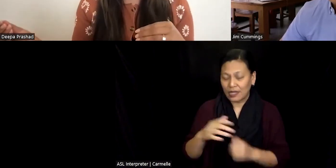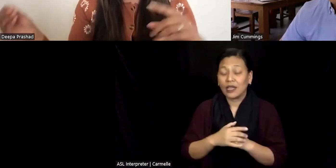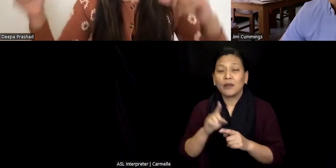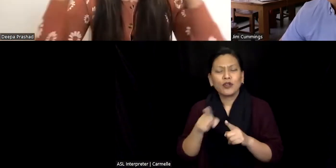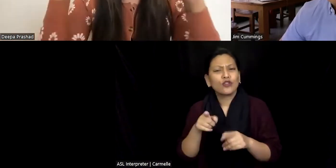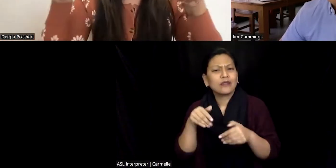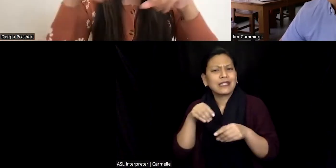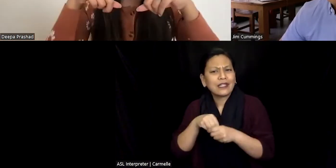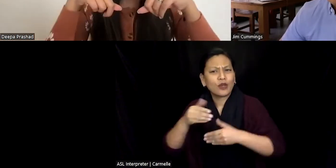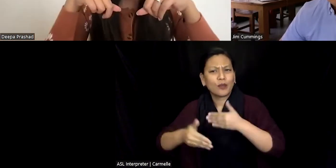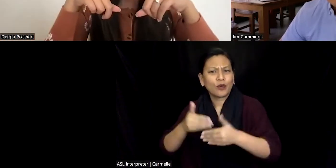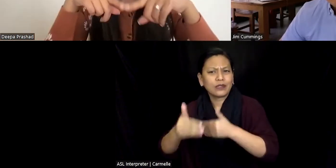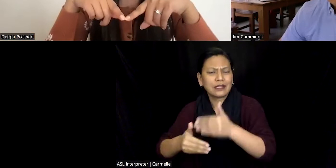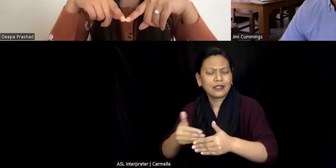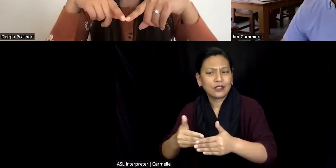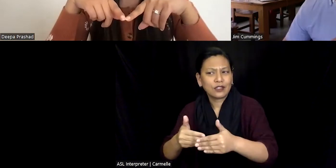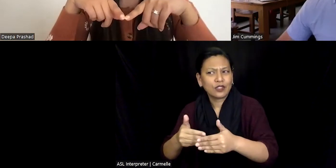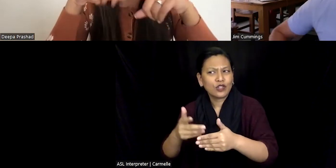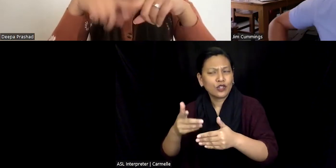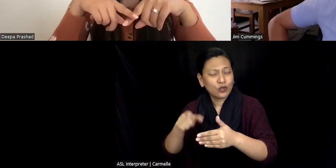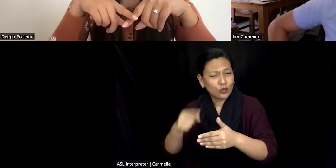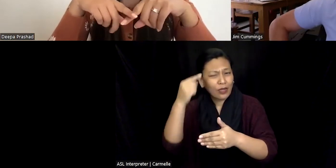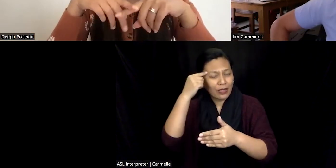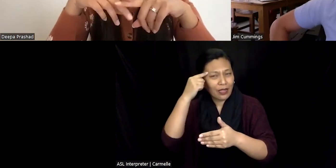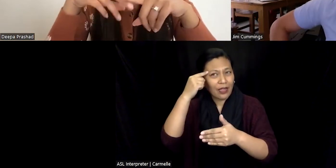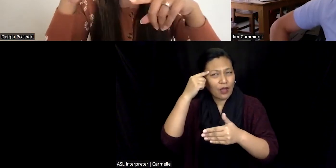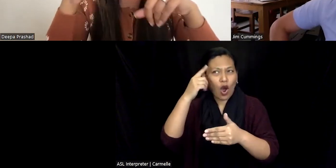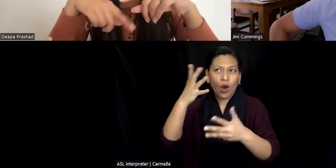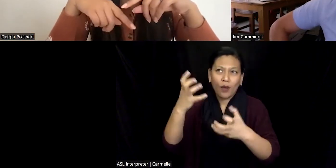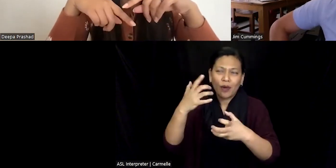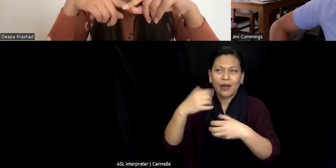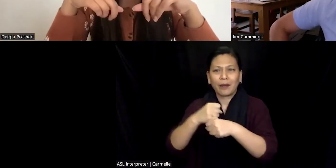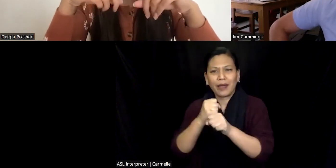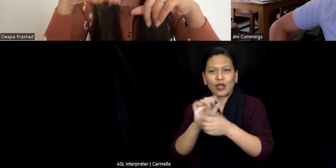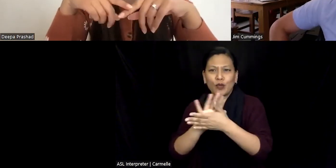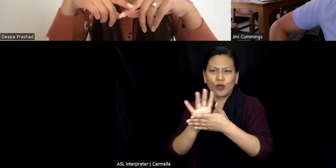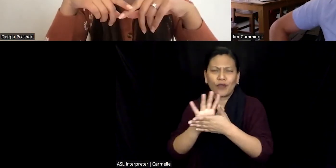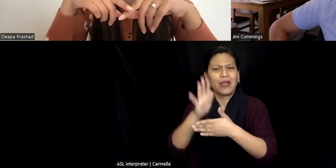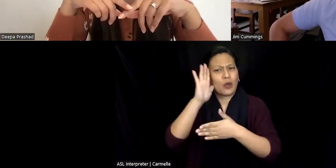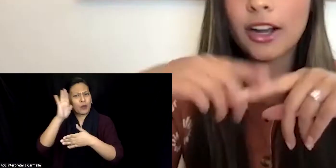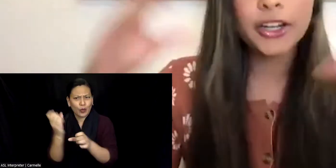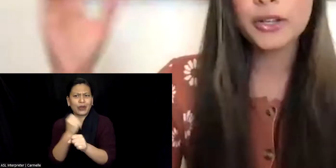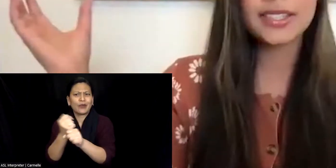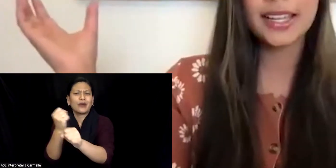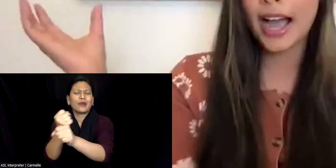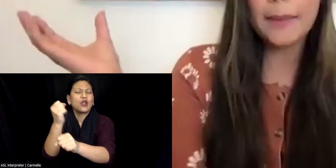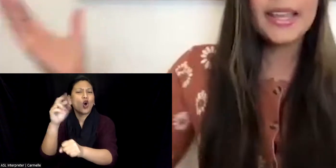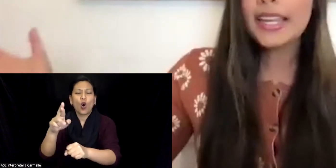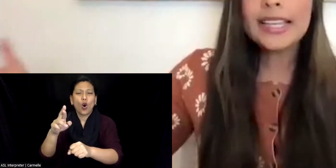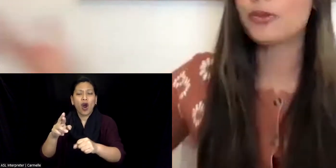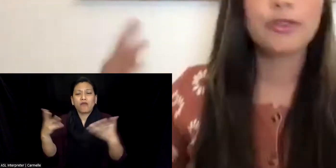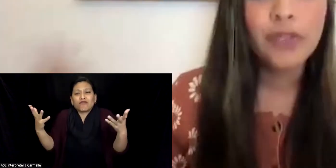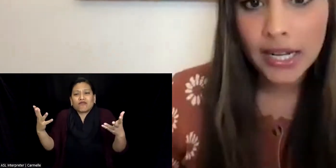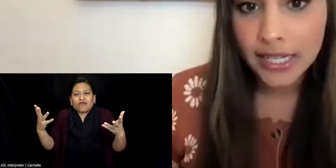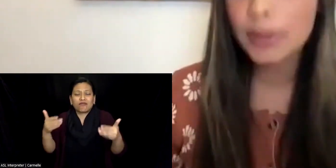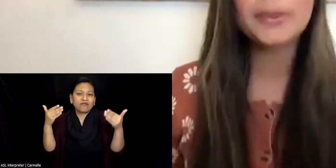movies, are you like, you know what? I want to make a movie that's going to be award-winning, or are you just like, I'm